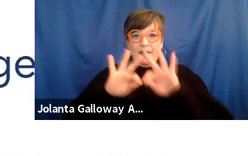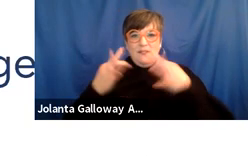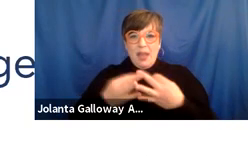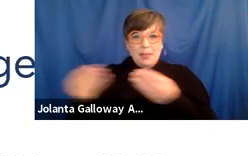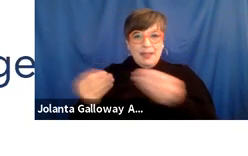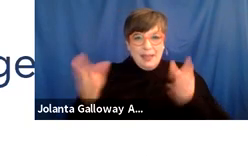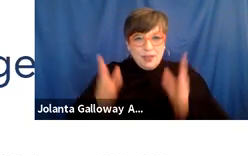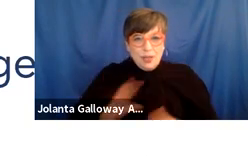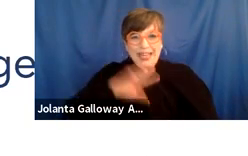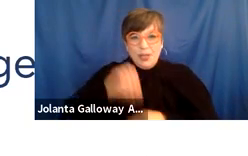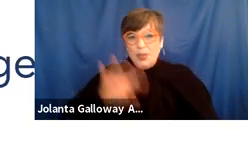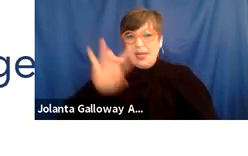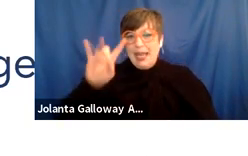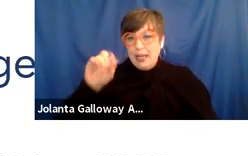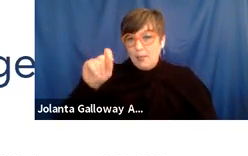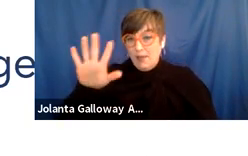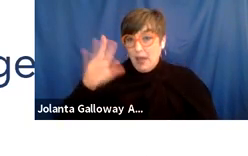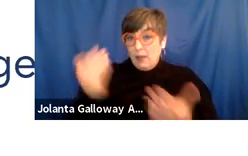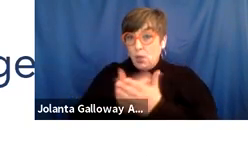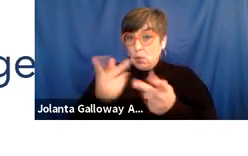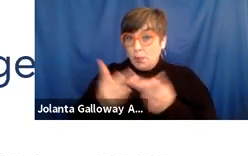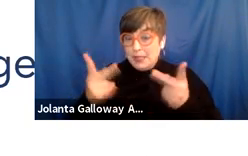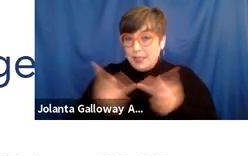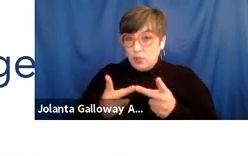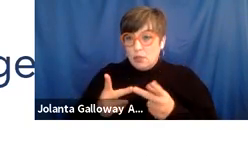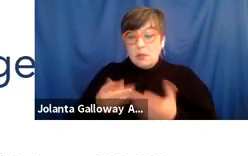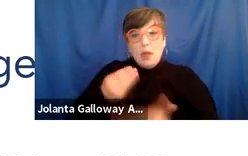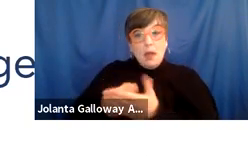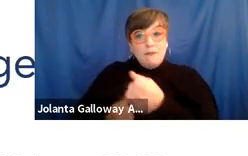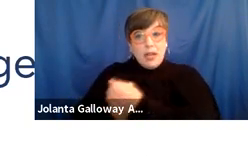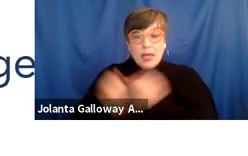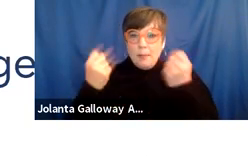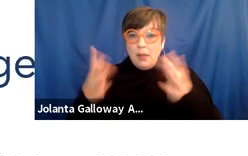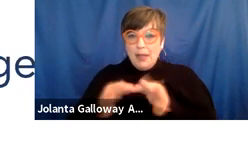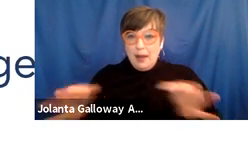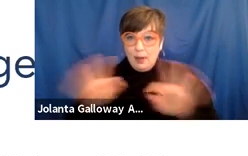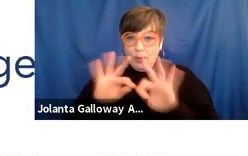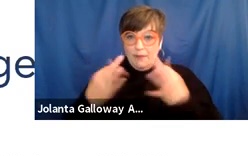including 80.5 new positions funding multilingual family supports.